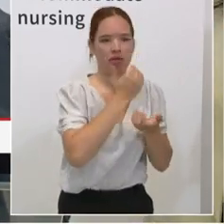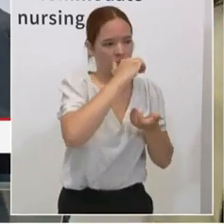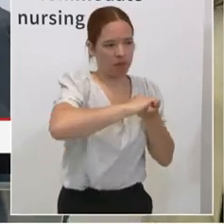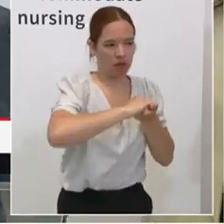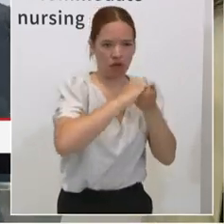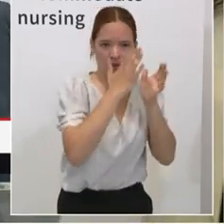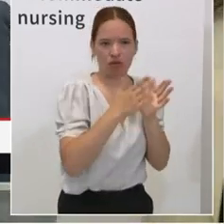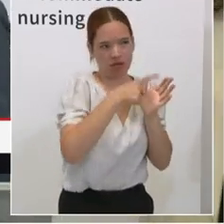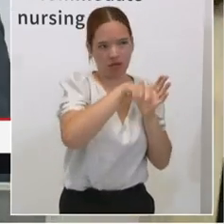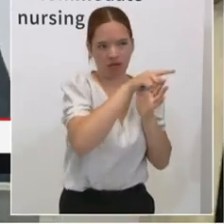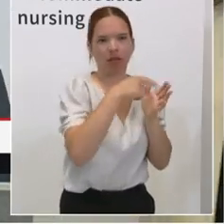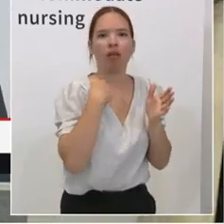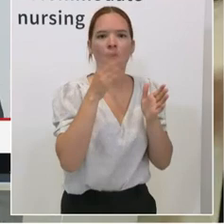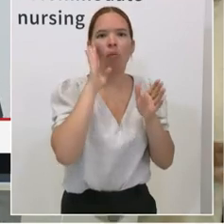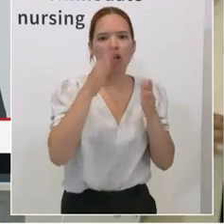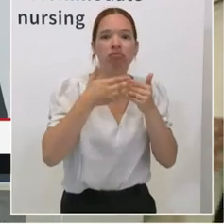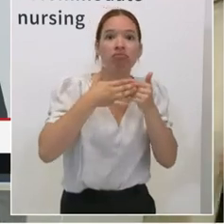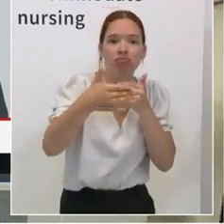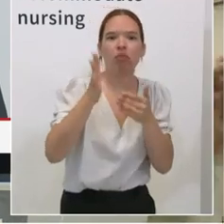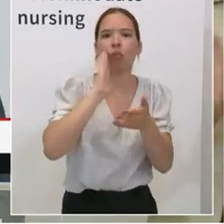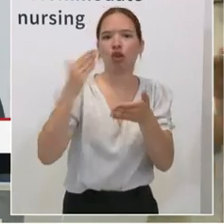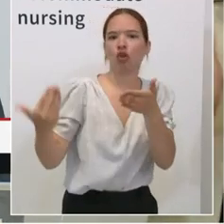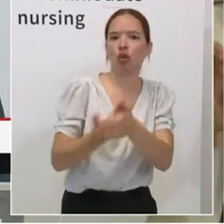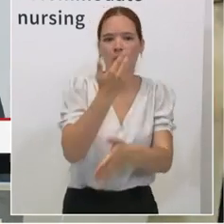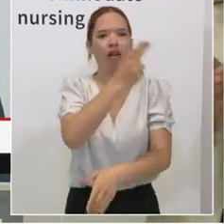Georgia Avenue at Howard University.